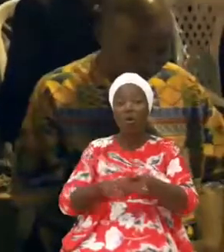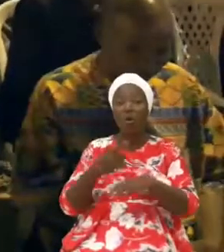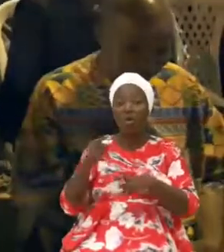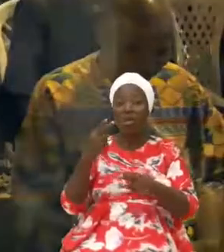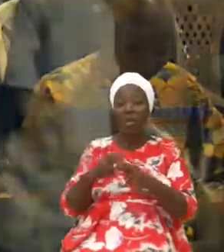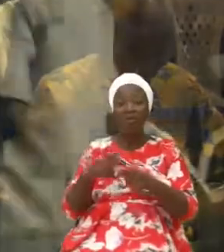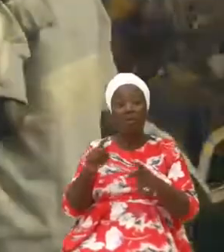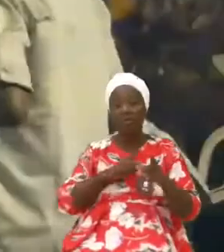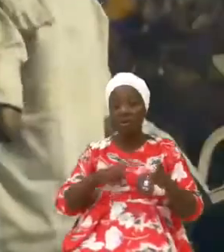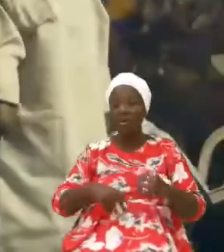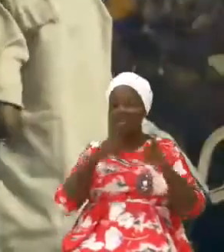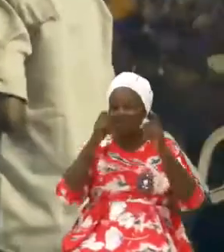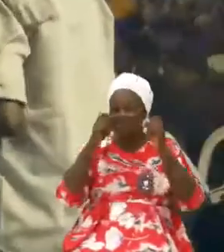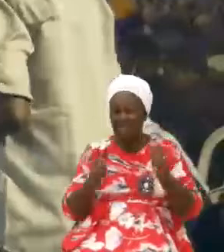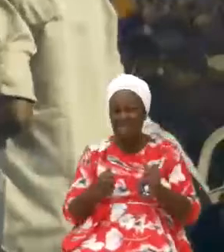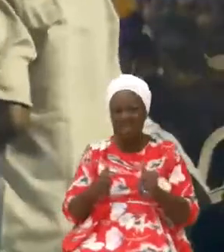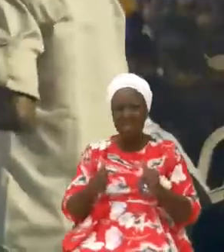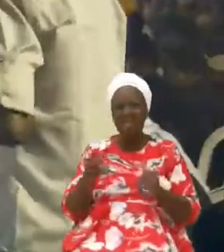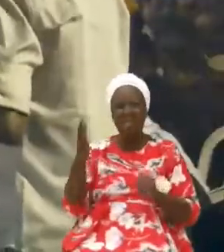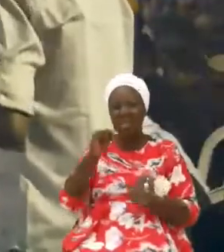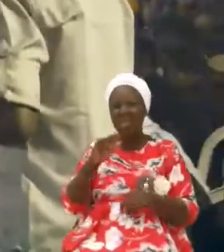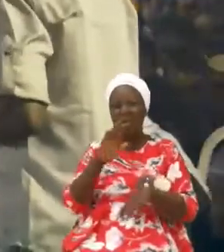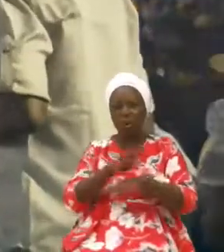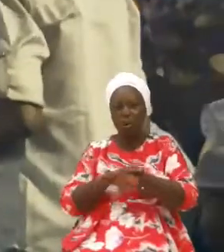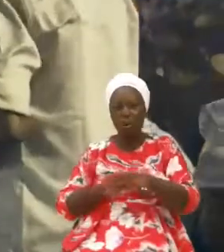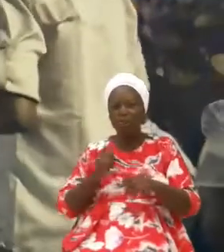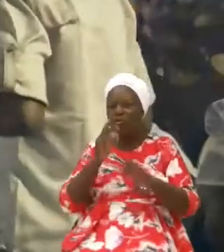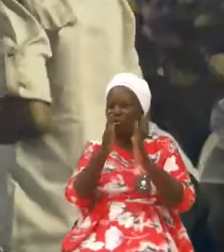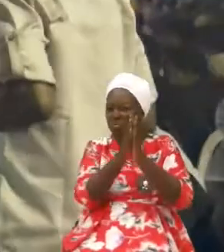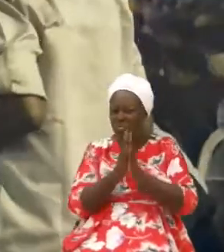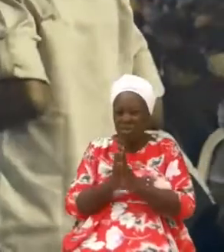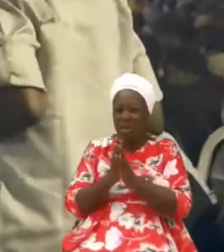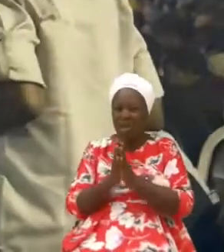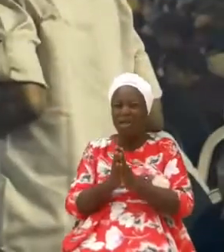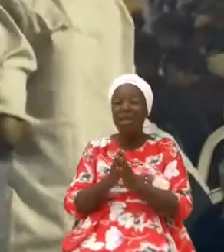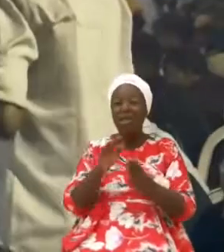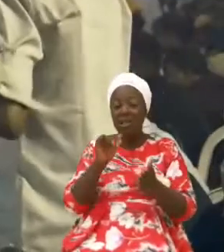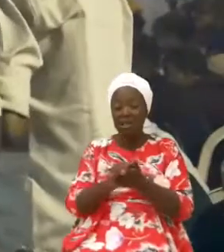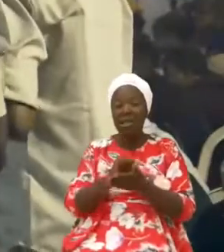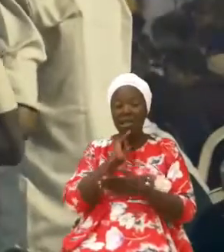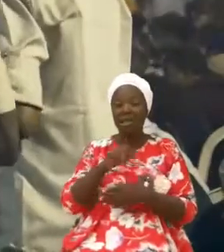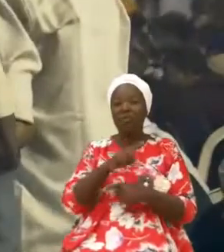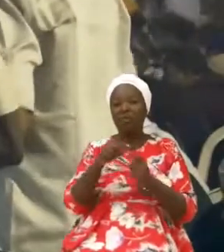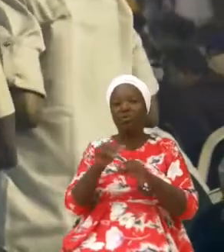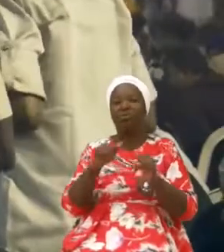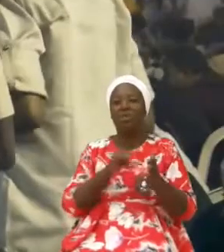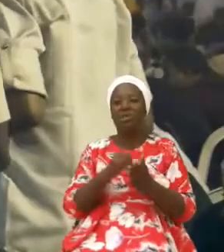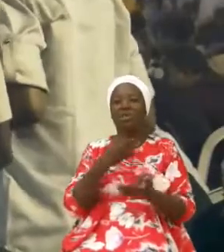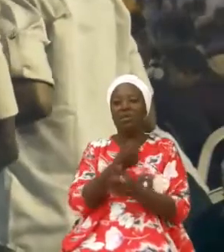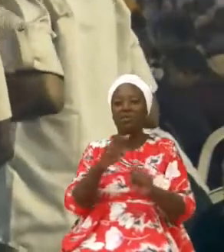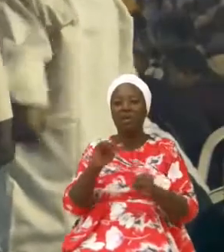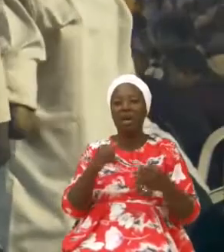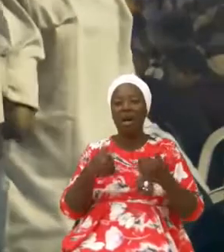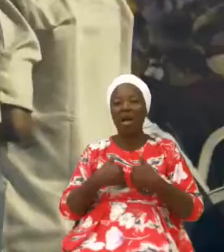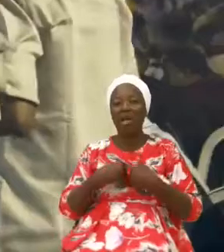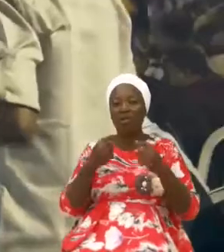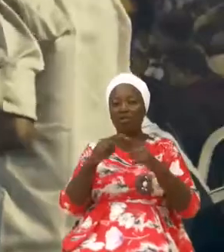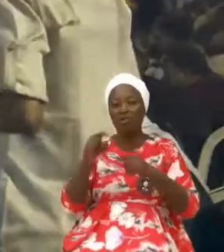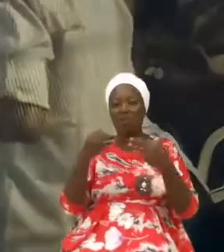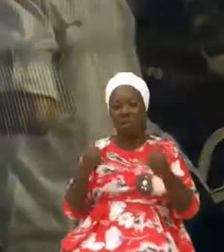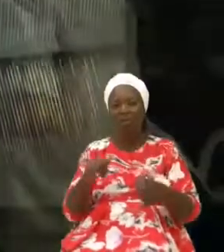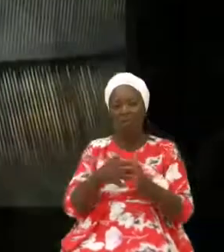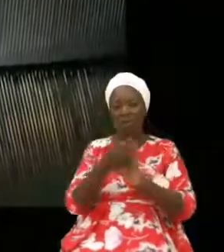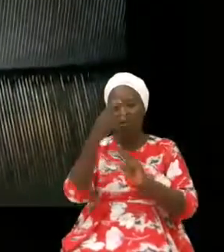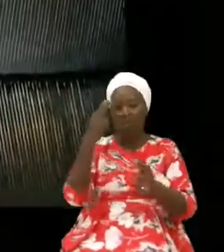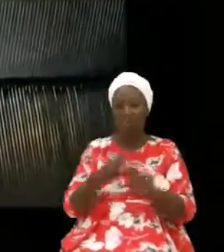Whosoever shall call on the name of the Lord, immediately they call, that's when He will do it. Salvation has come